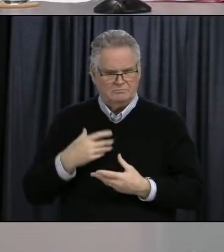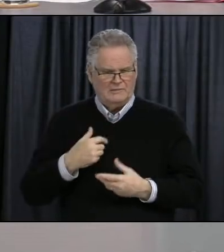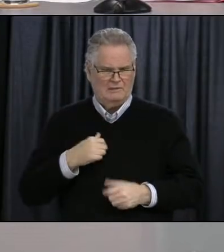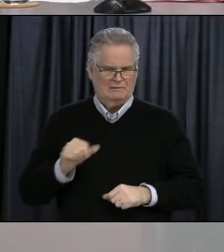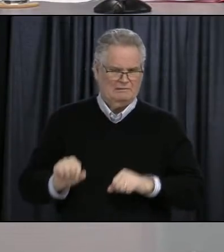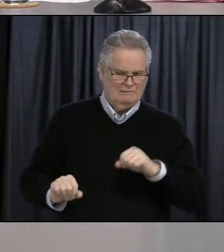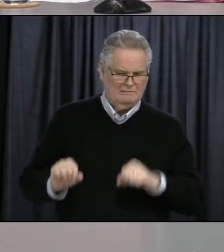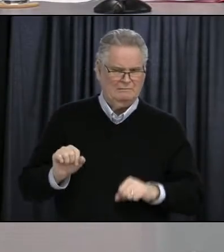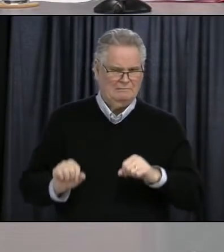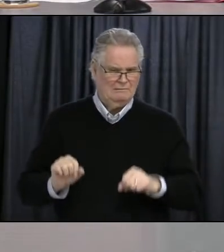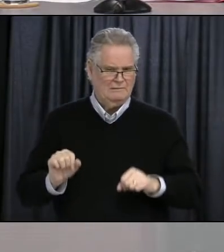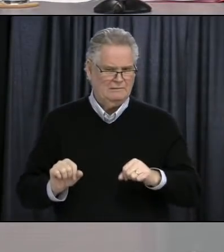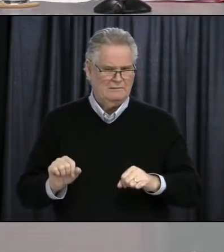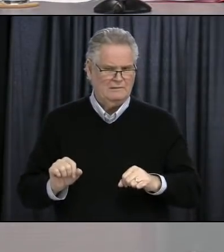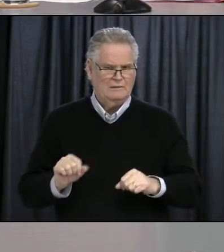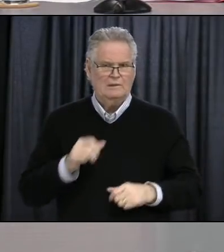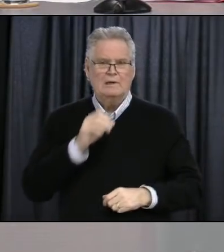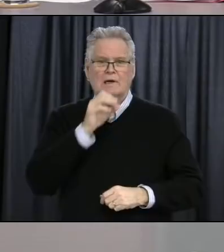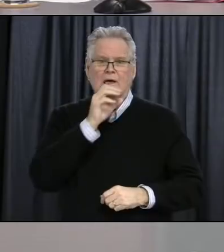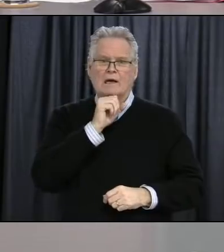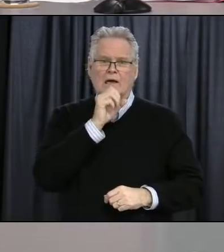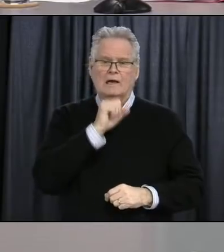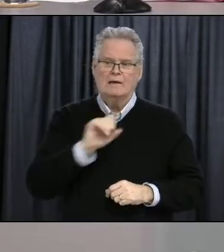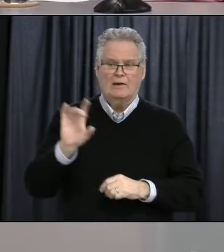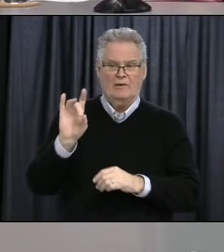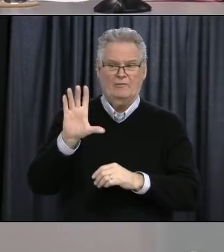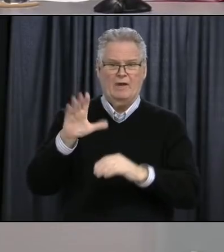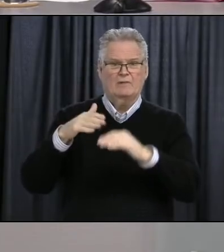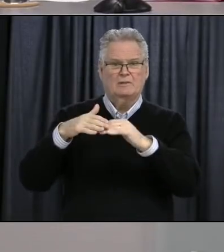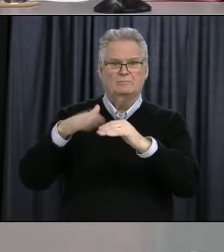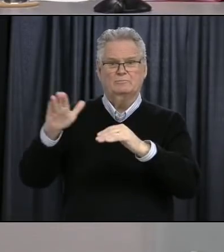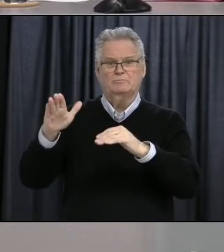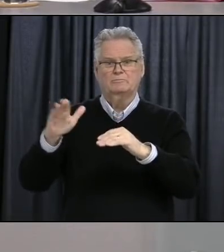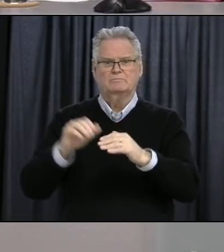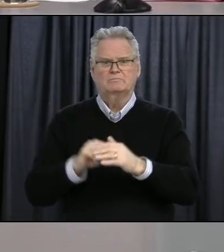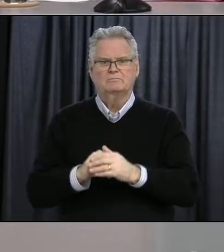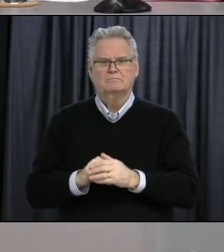85 and older. Is it unusual that they would not have been contacted yet?